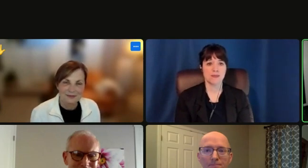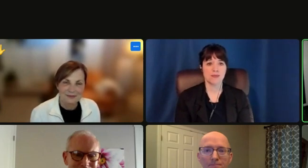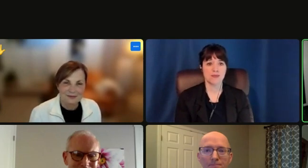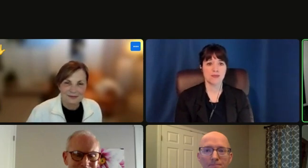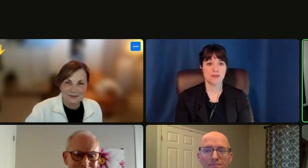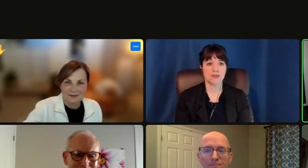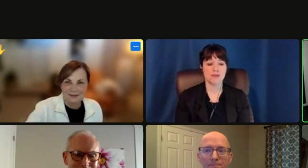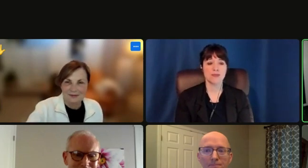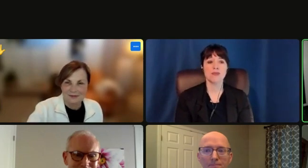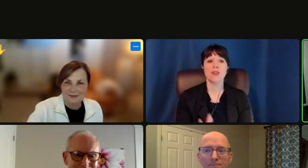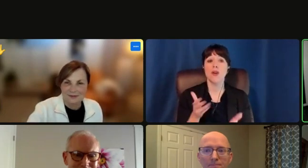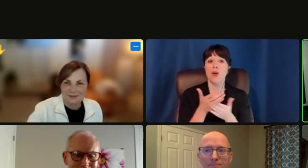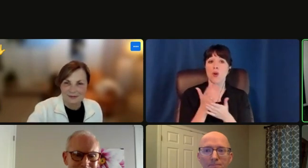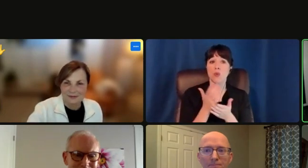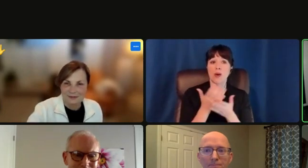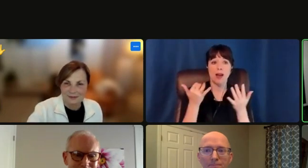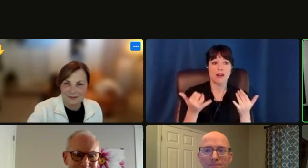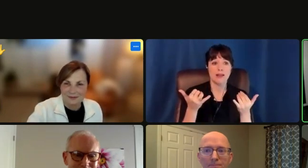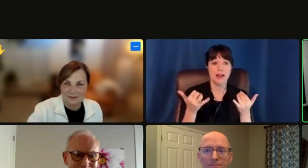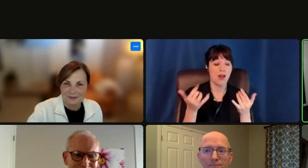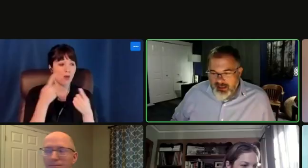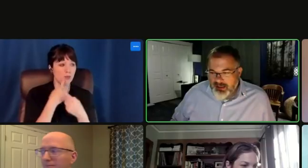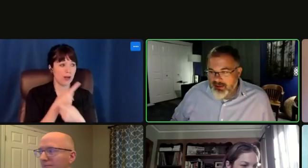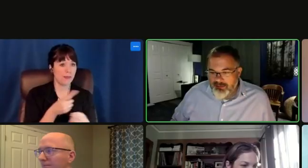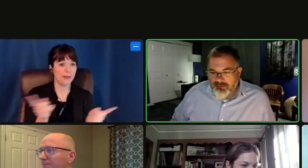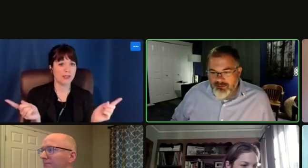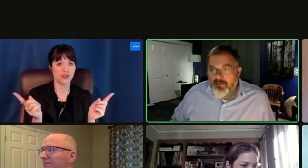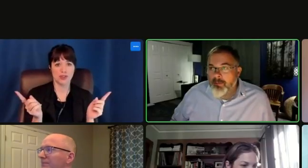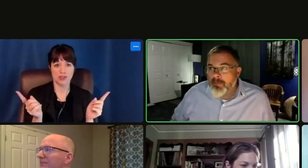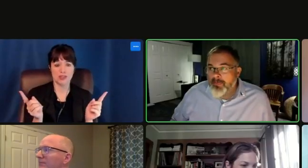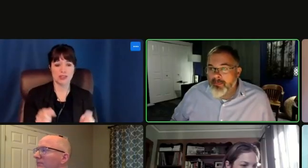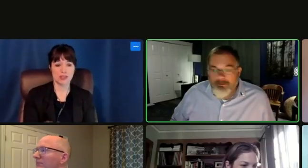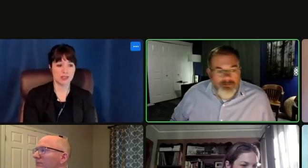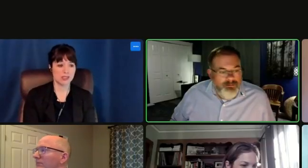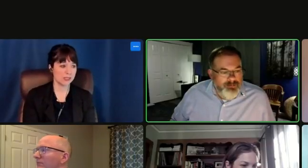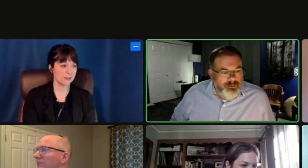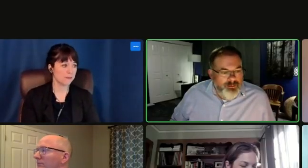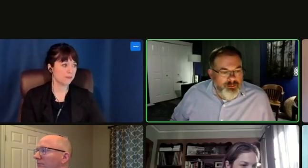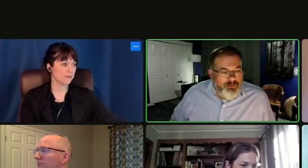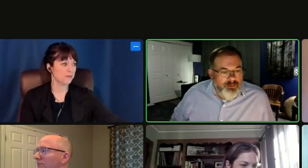All right, we will go to proclamations then.